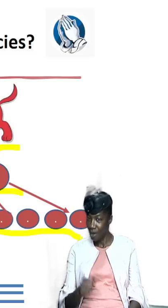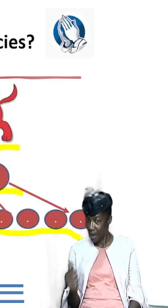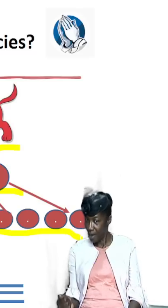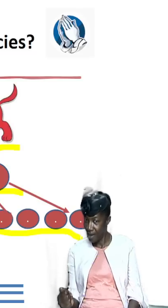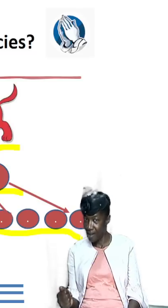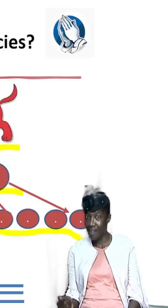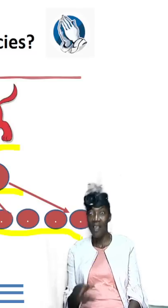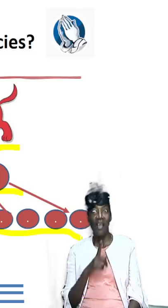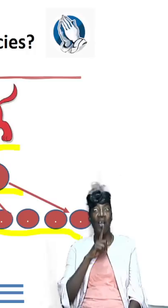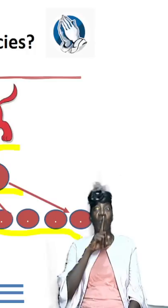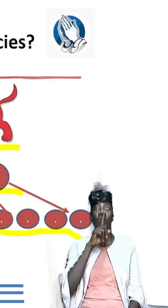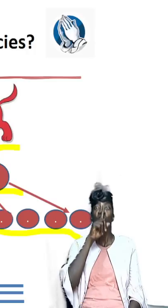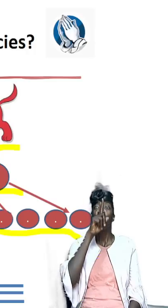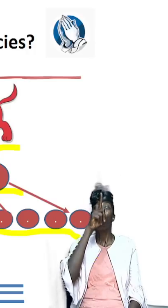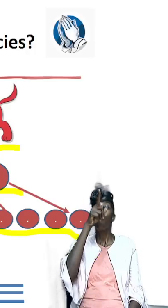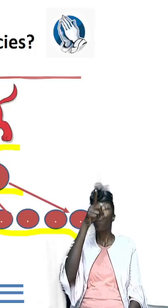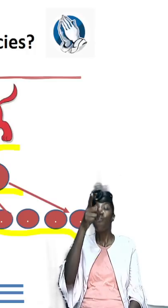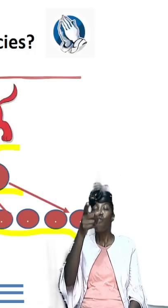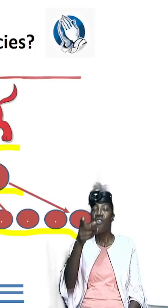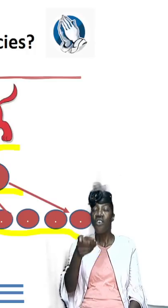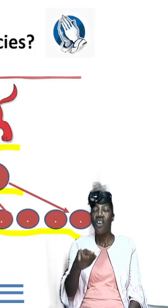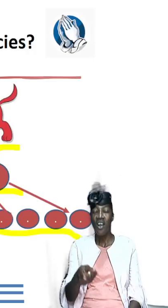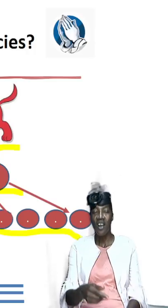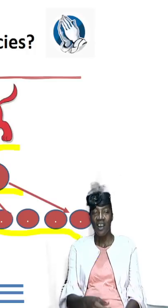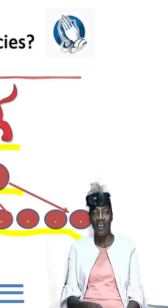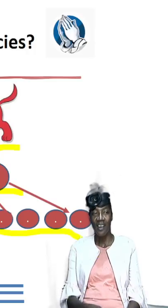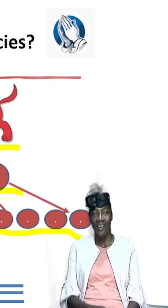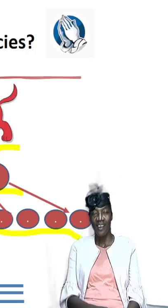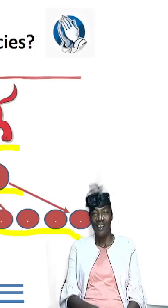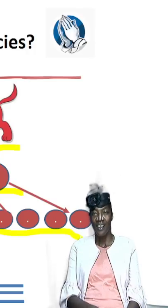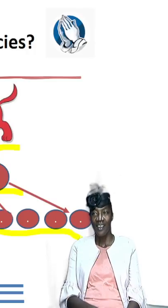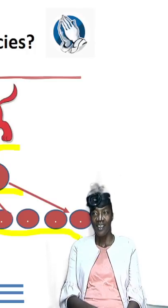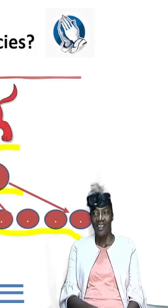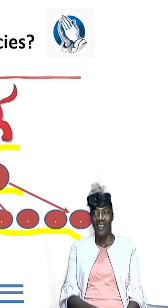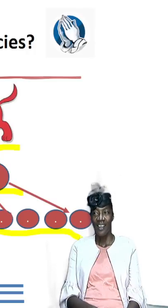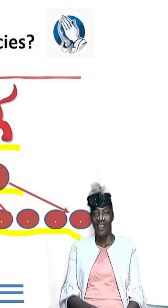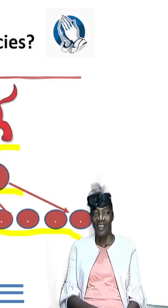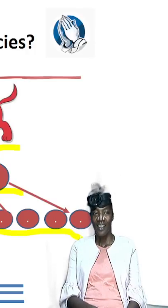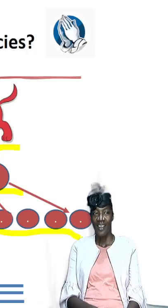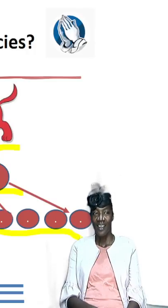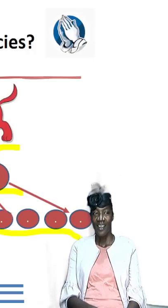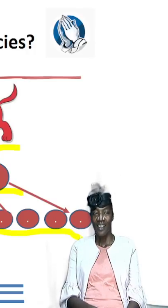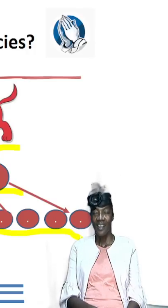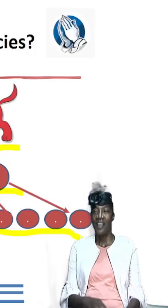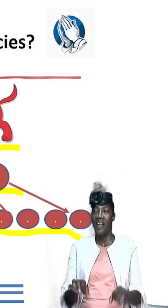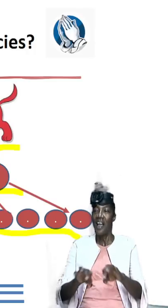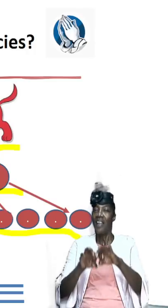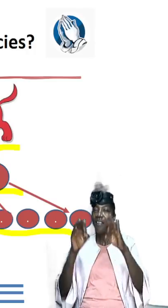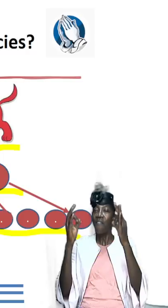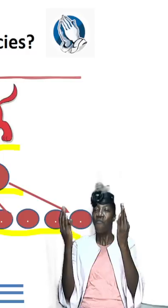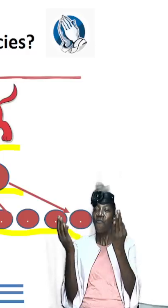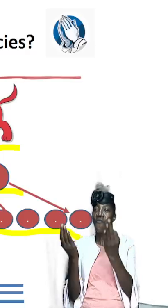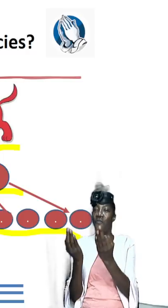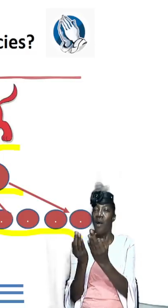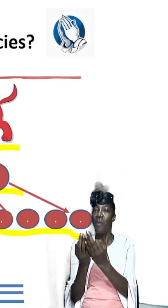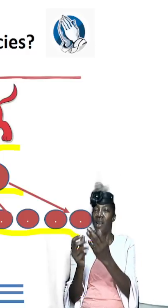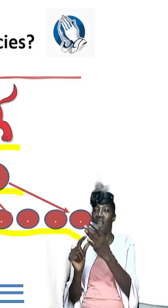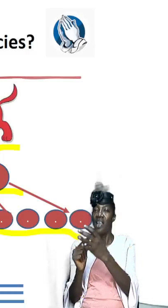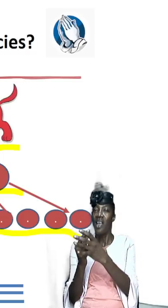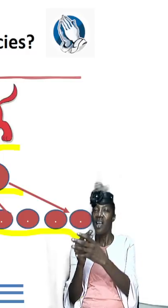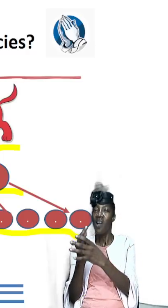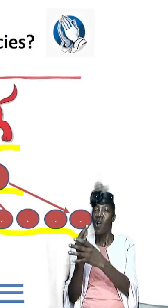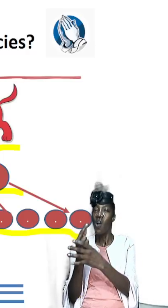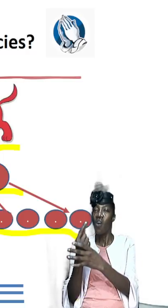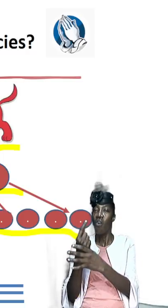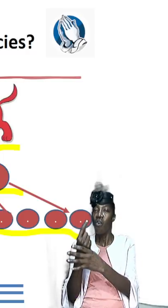guarantee you, brothers and sisters, I guarantee you, saints, that as the family expands over